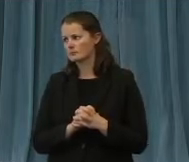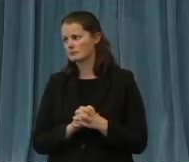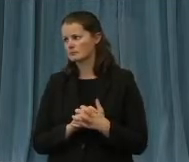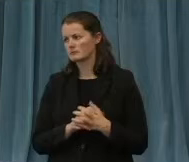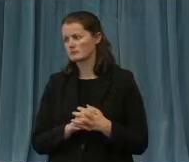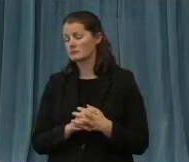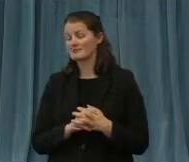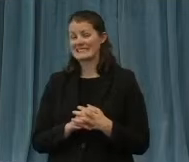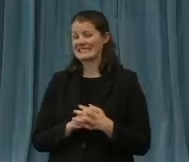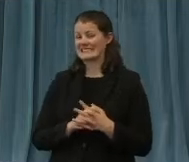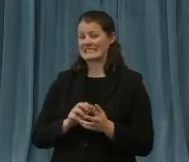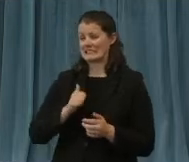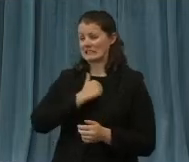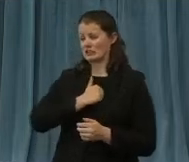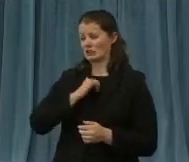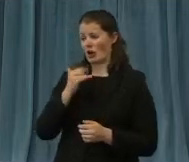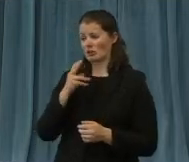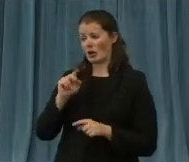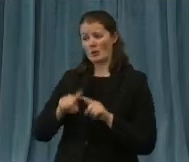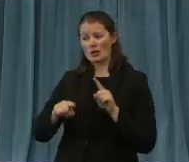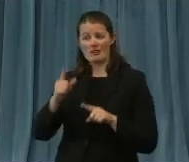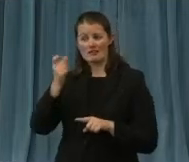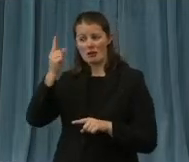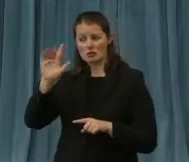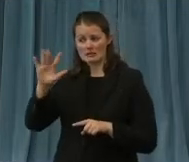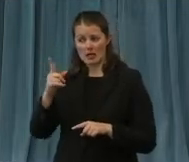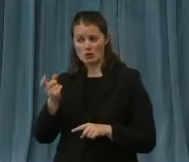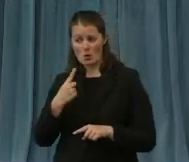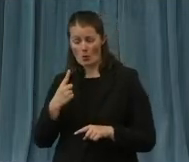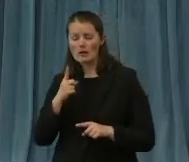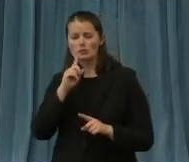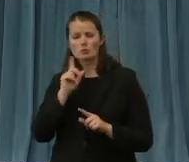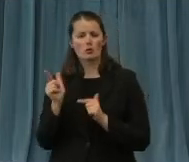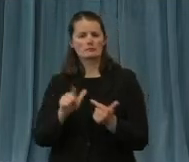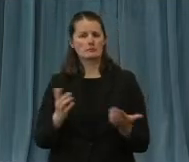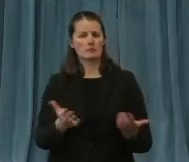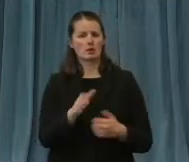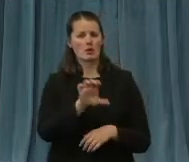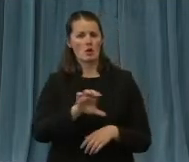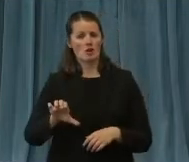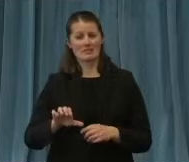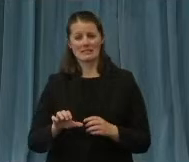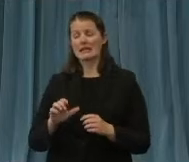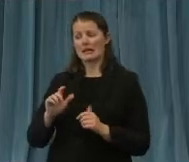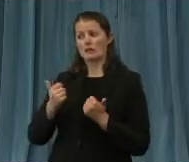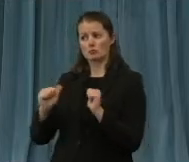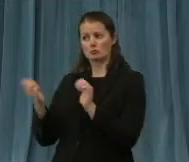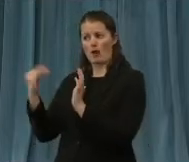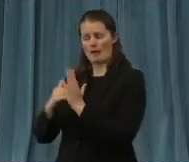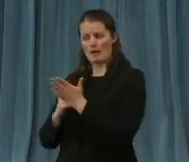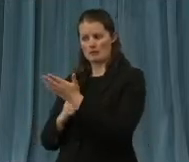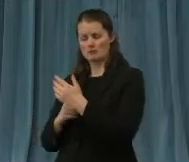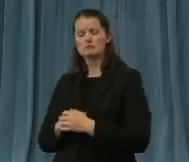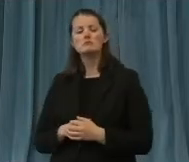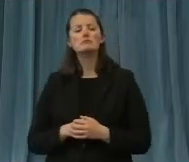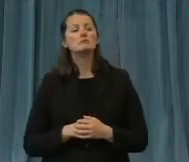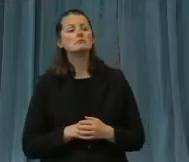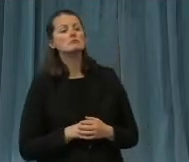Sorry, John, we couldn't grab your question, so we'll come back to you. We'll take another question in Carson City, and we'll come back to you and try to hear your question again.